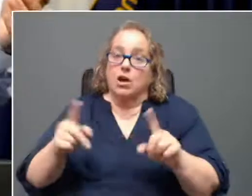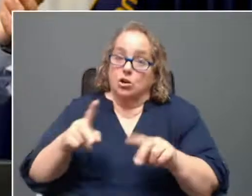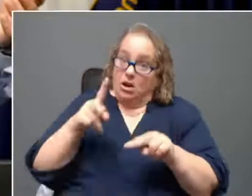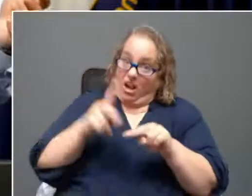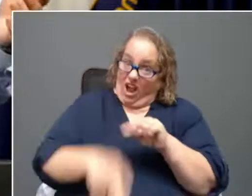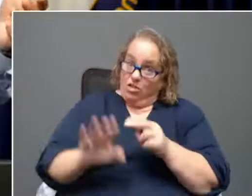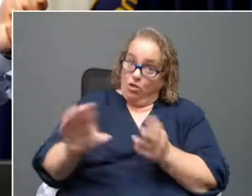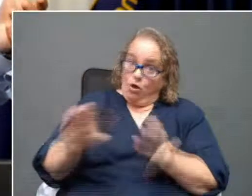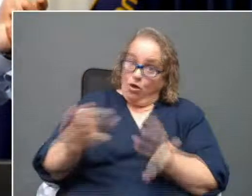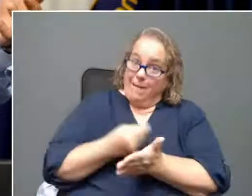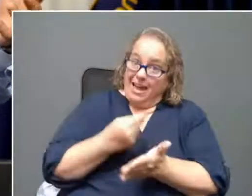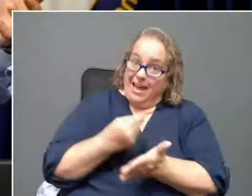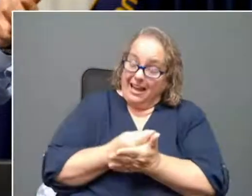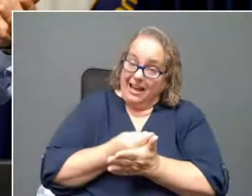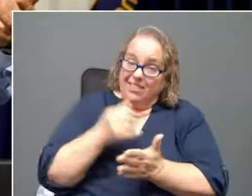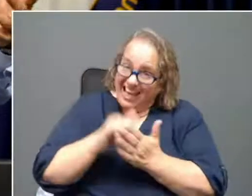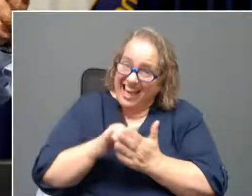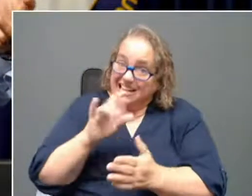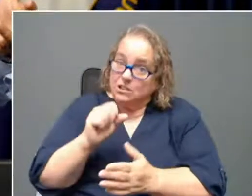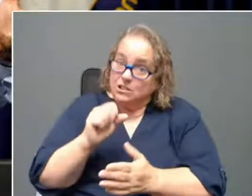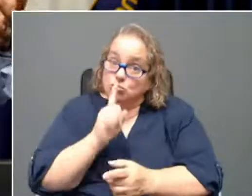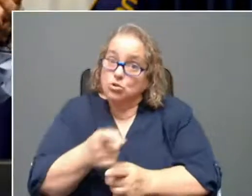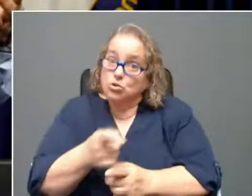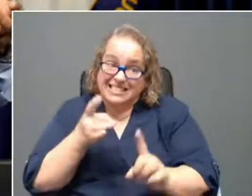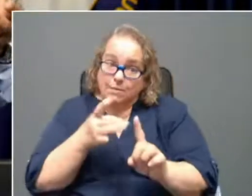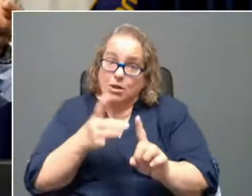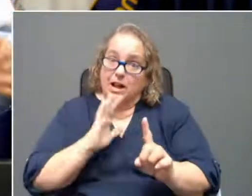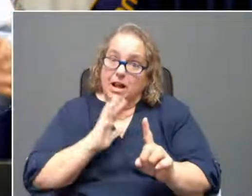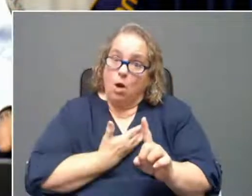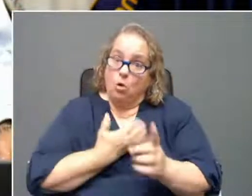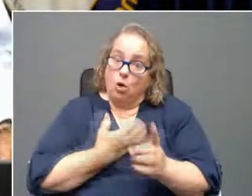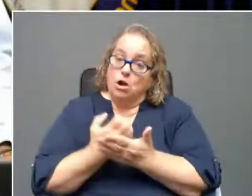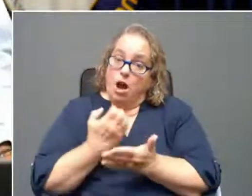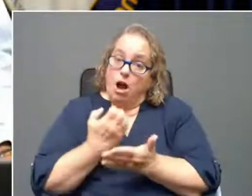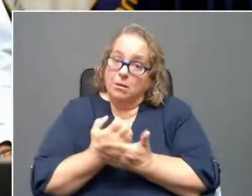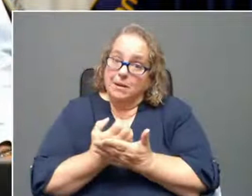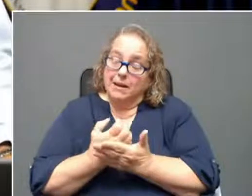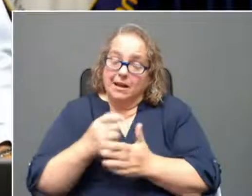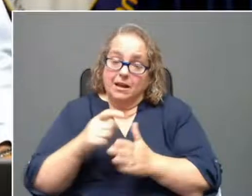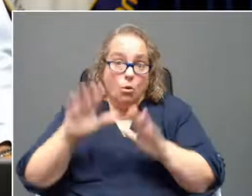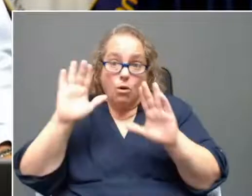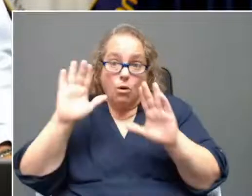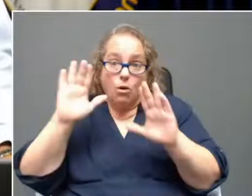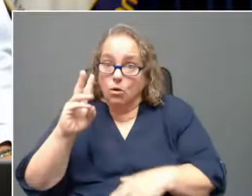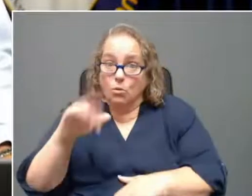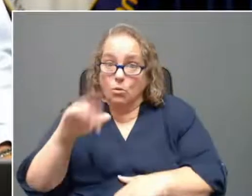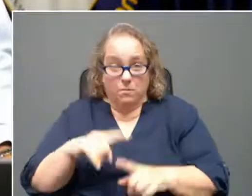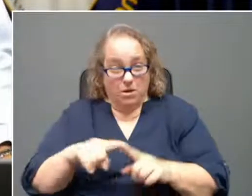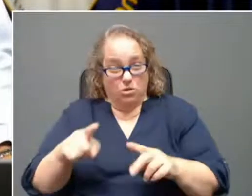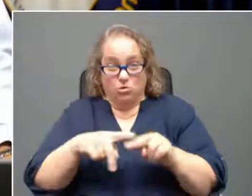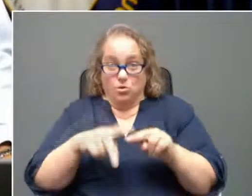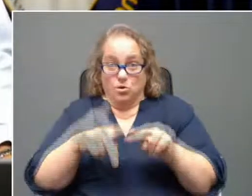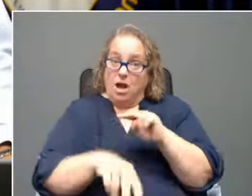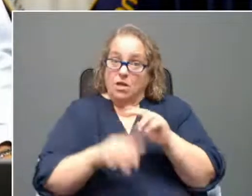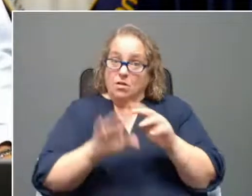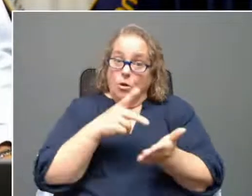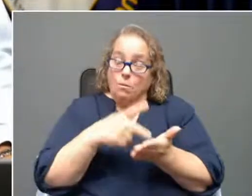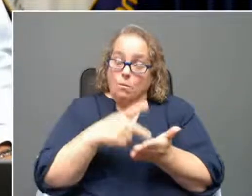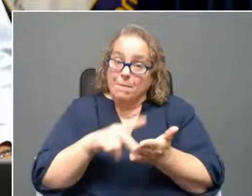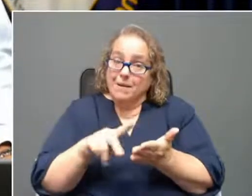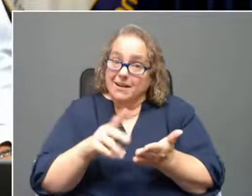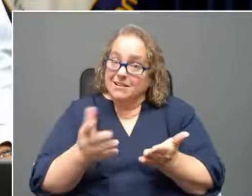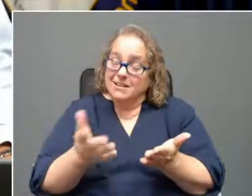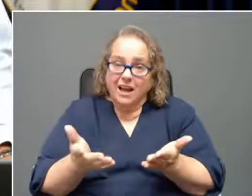only stimulating our economy in such an incredible way, but are also helping those that are